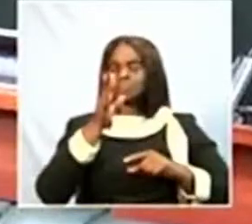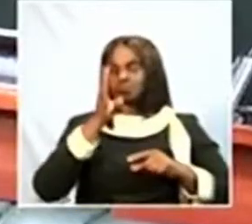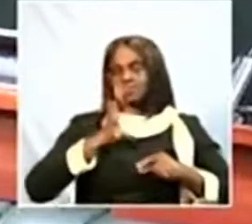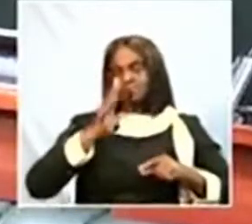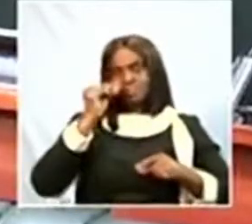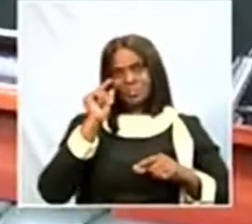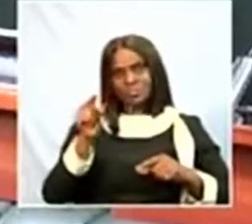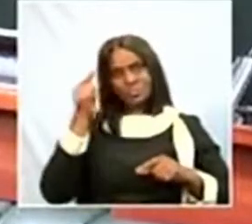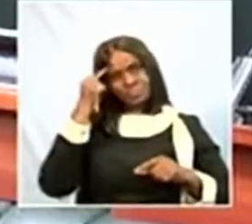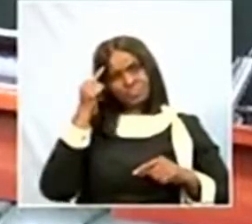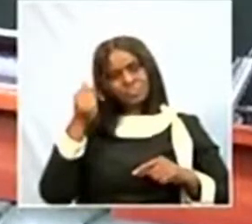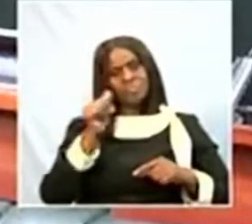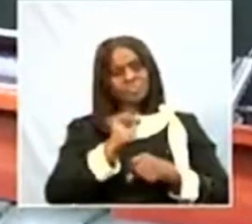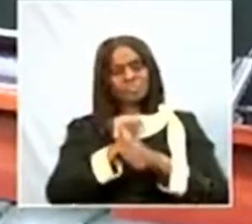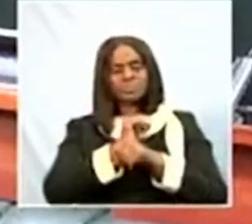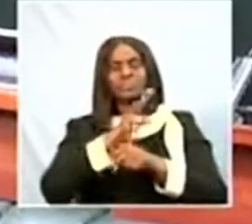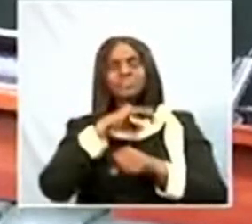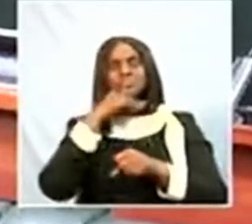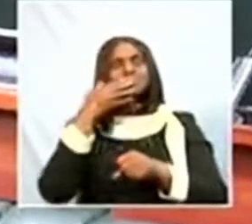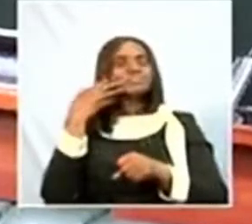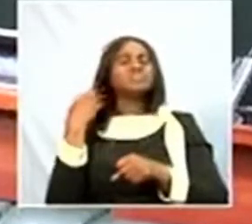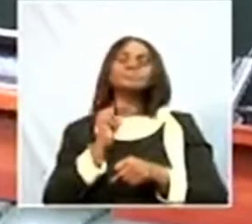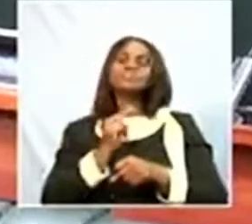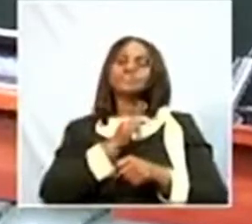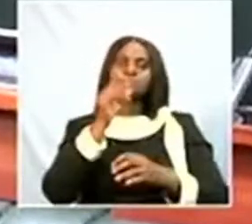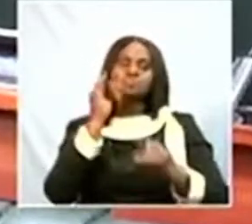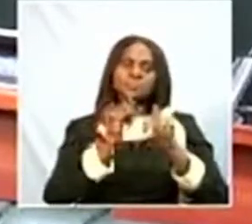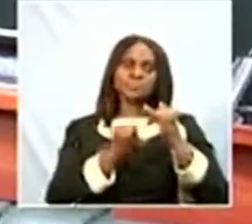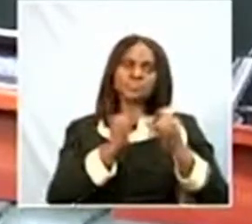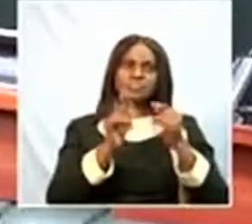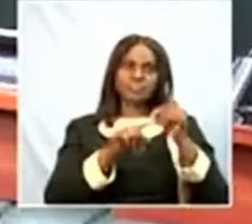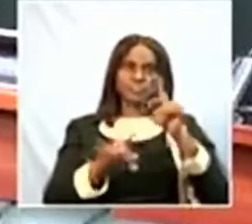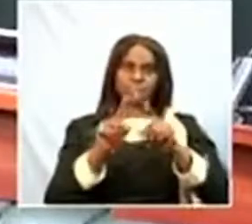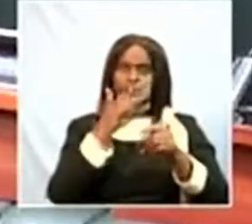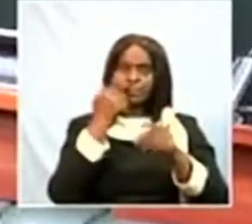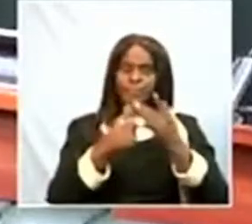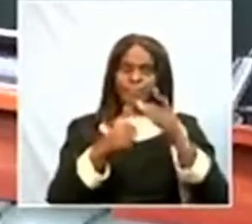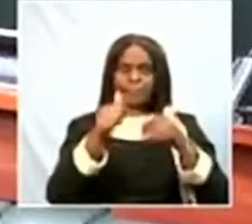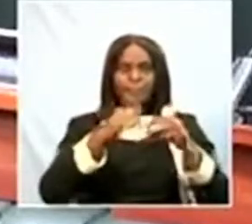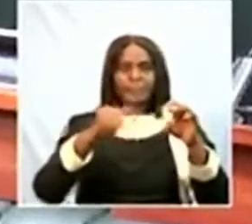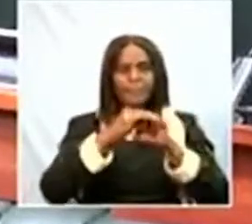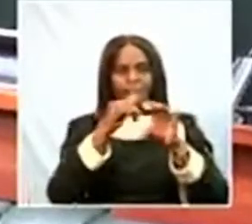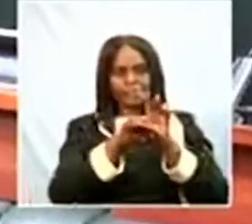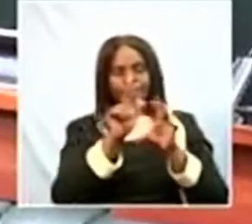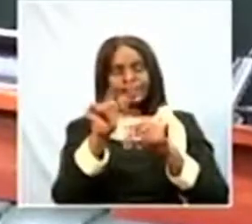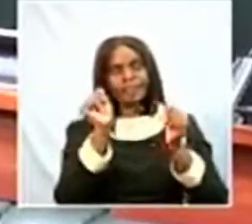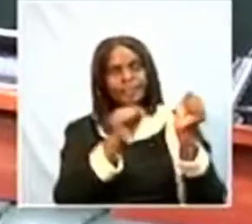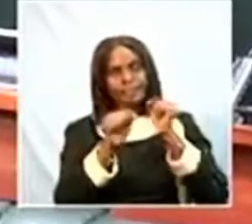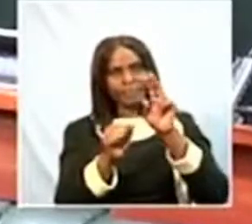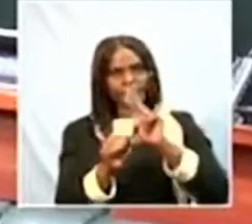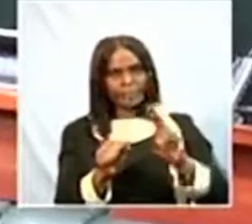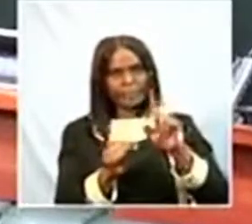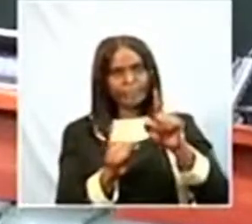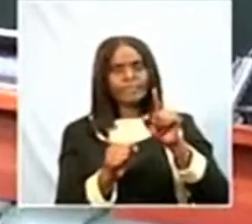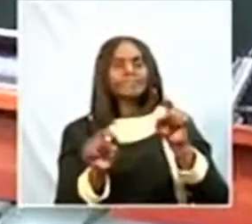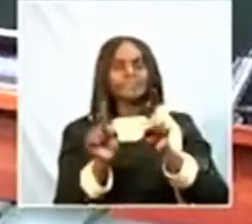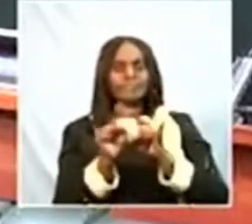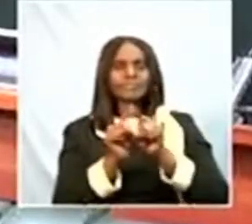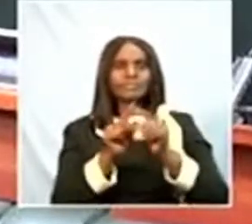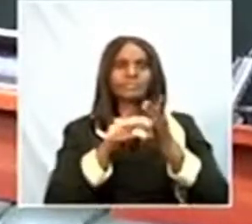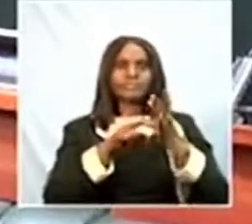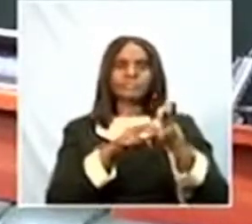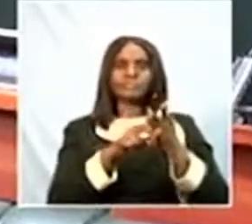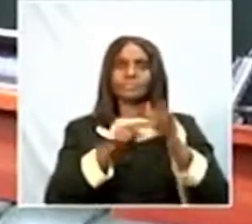government has done enough. Therefore, we should not urge it, but the general public to engage in this fight by using sustainable